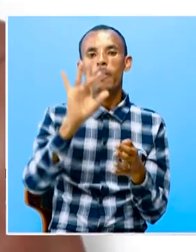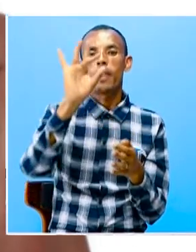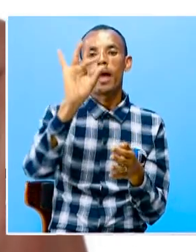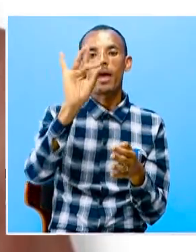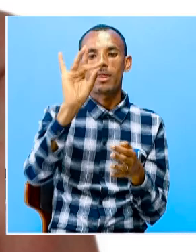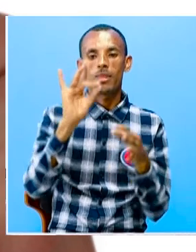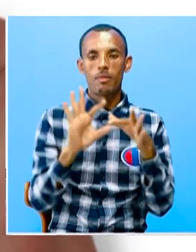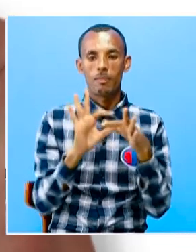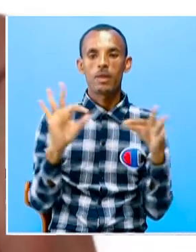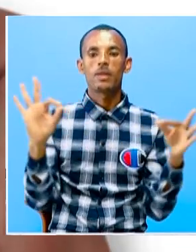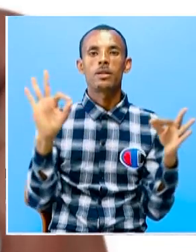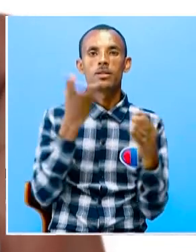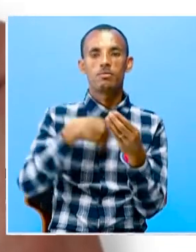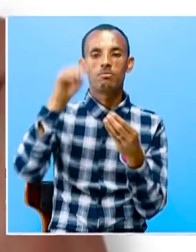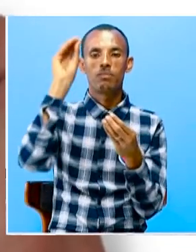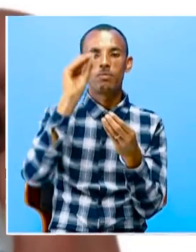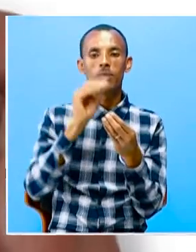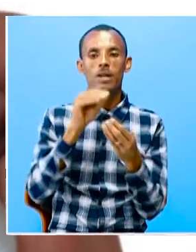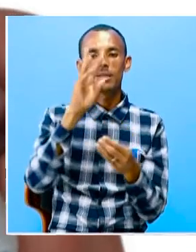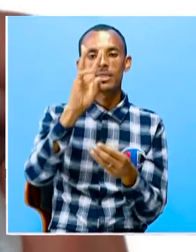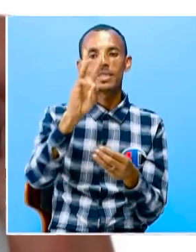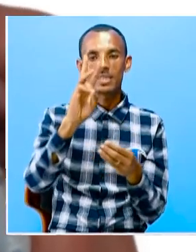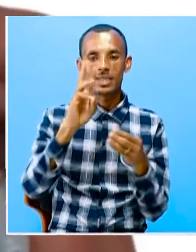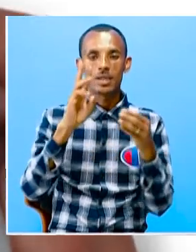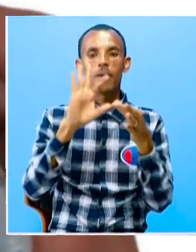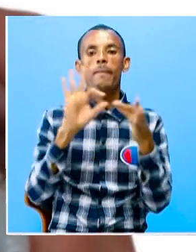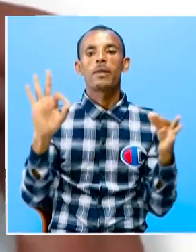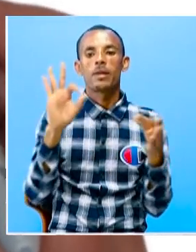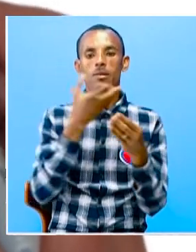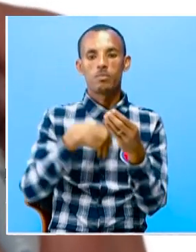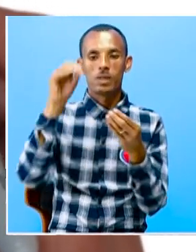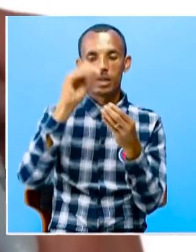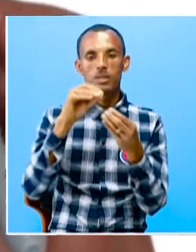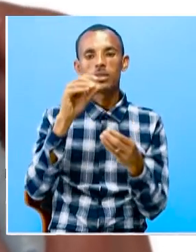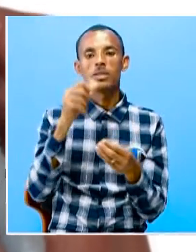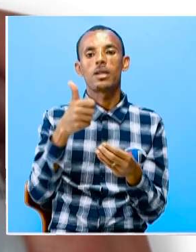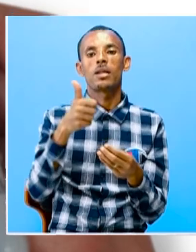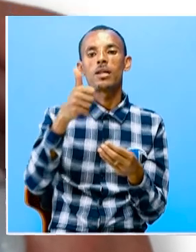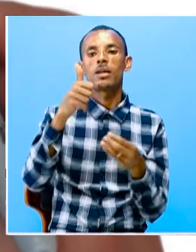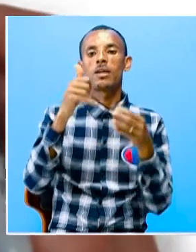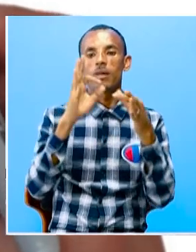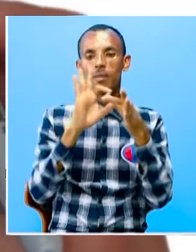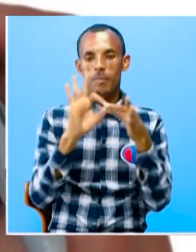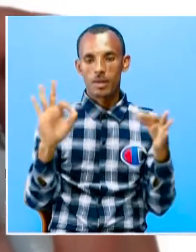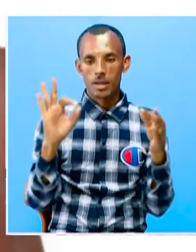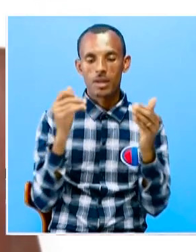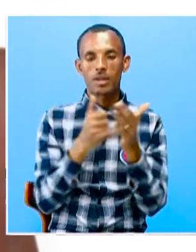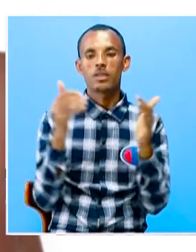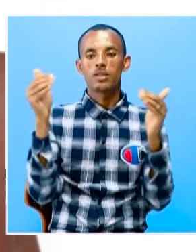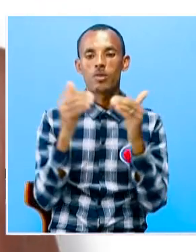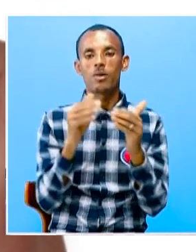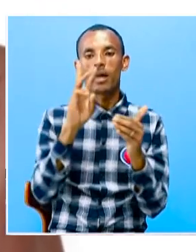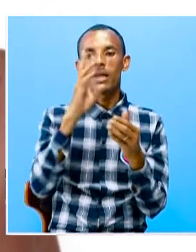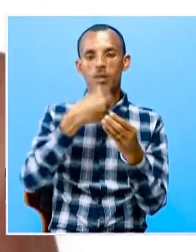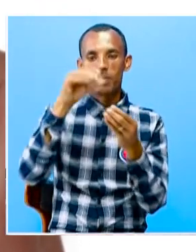meter plus 6 meter plus 10 meter. It gives us 8 plus 6